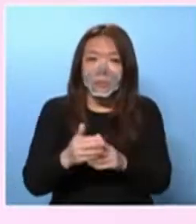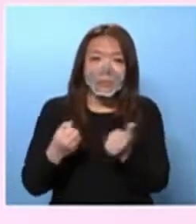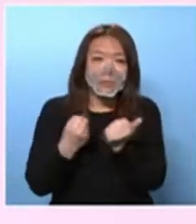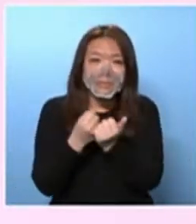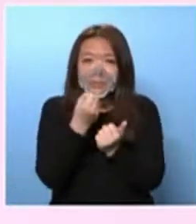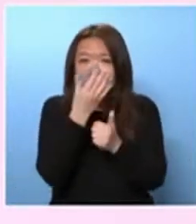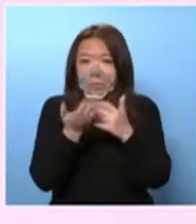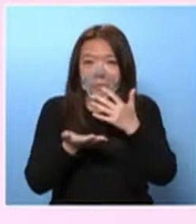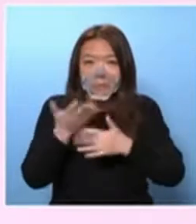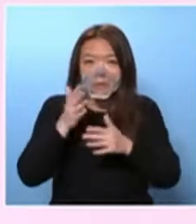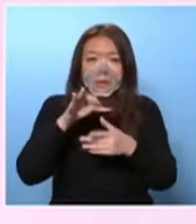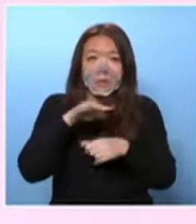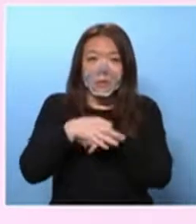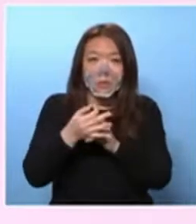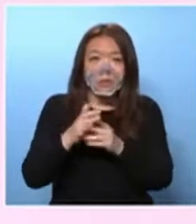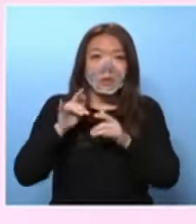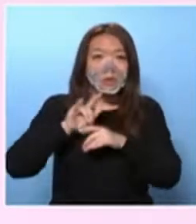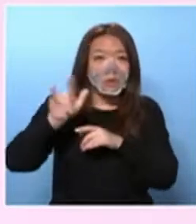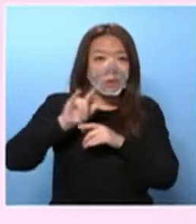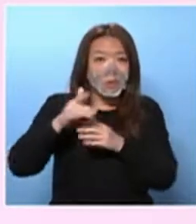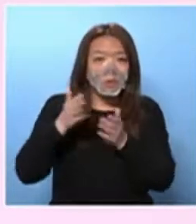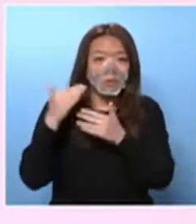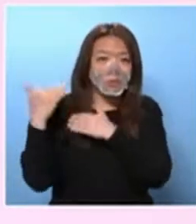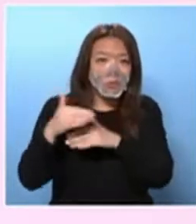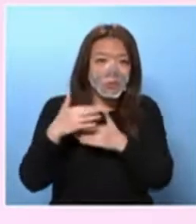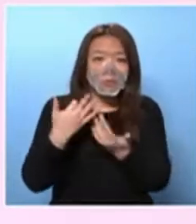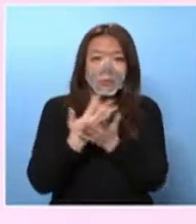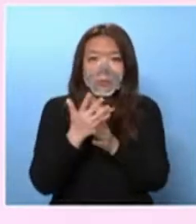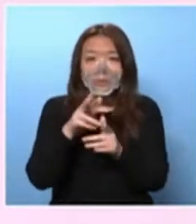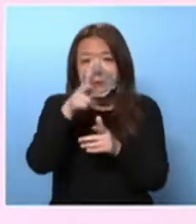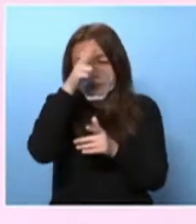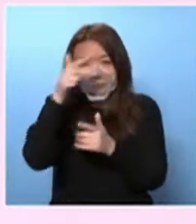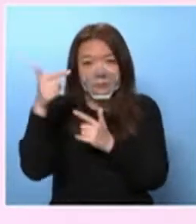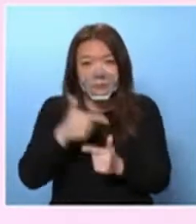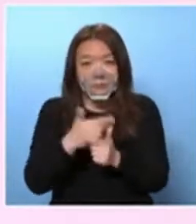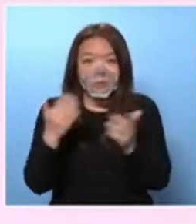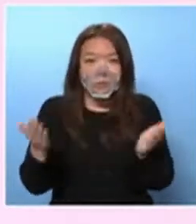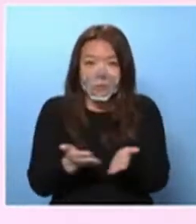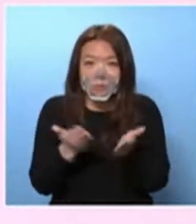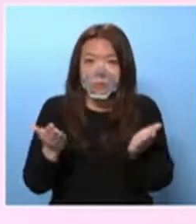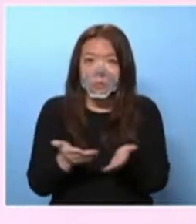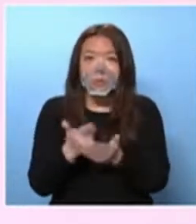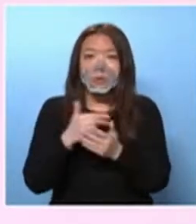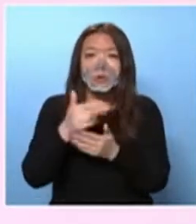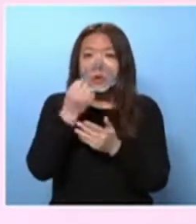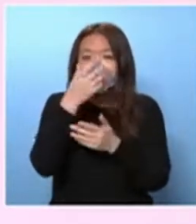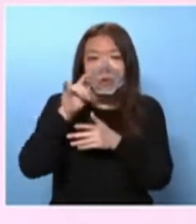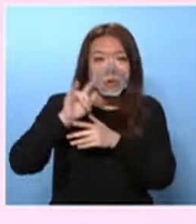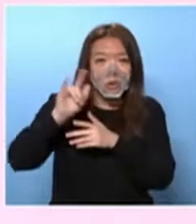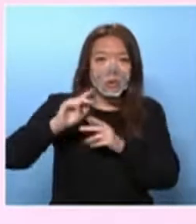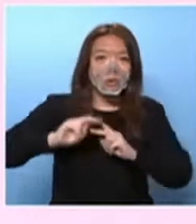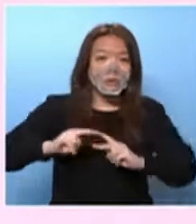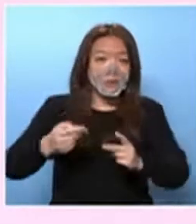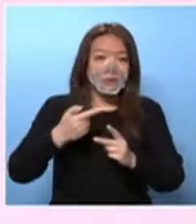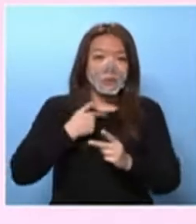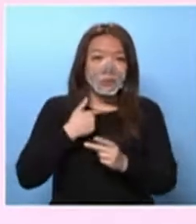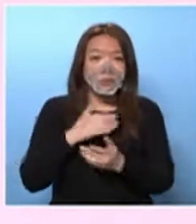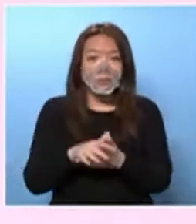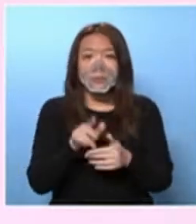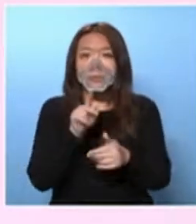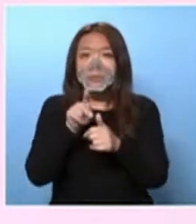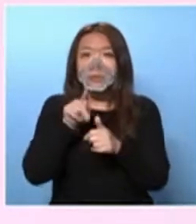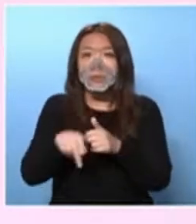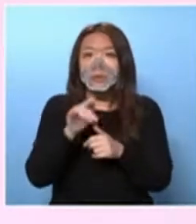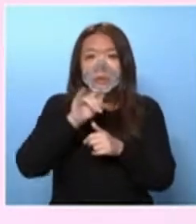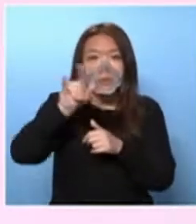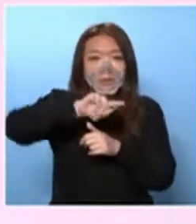services and states for the first time the support for enhancing Hong Kong's status as an international aviation hub. The government will continue to